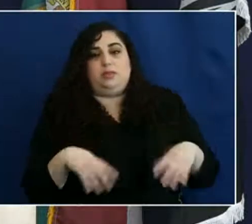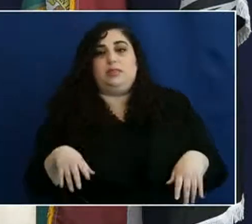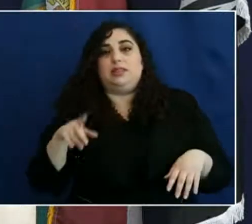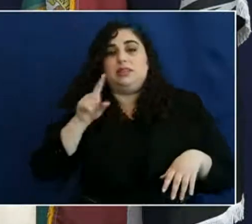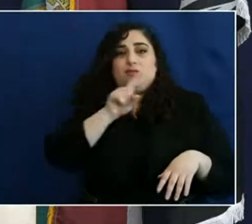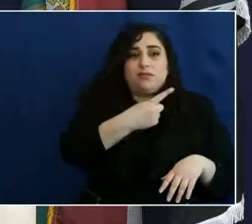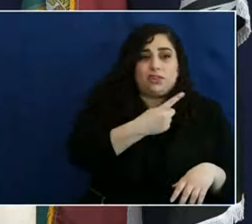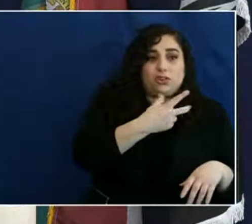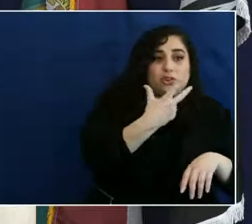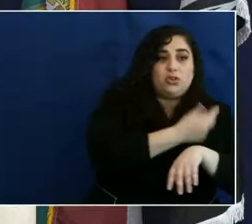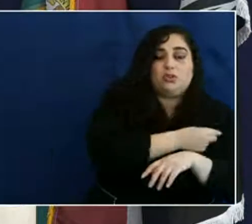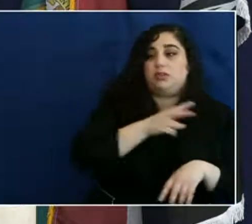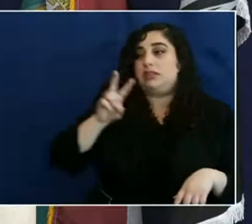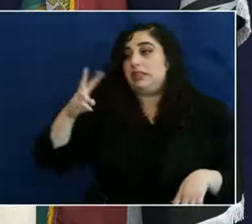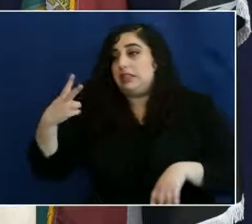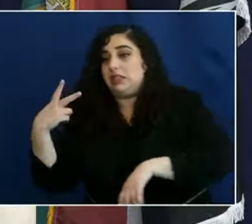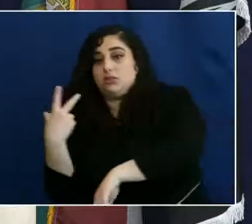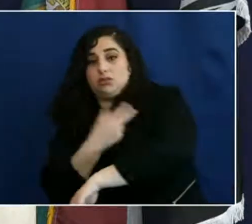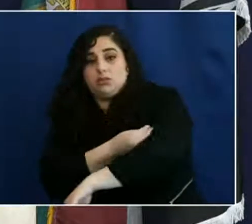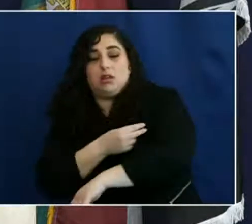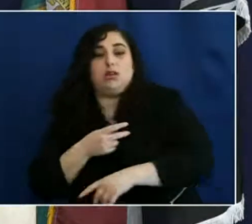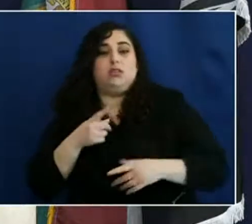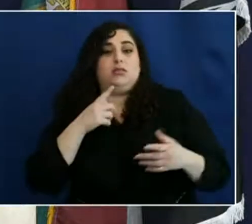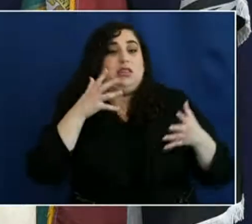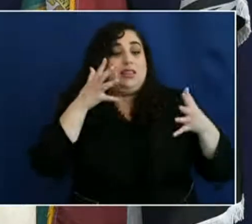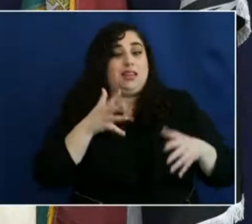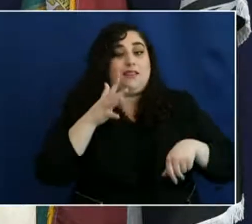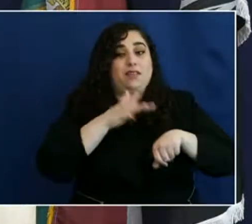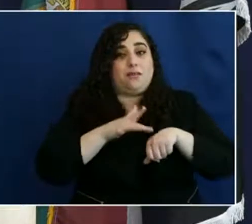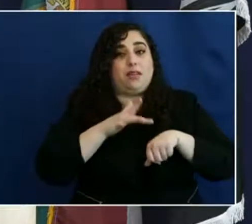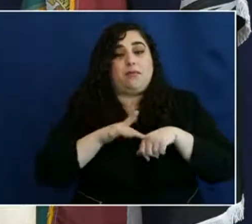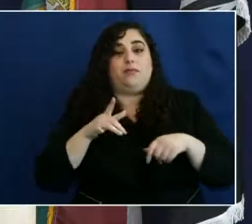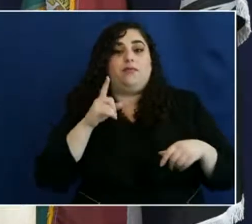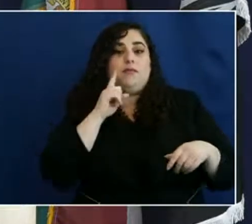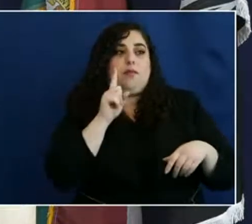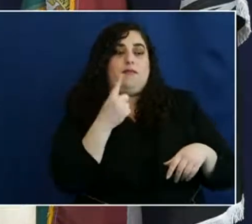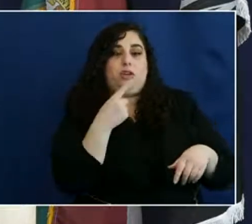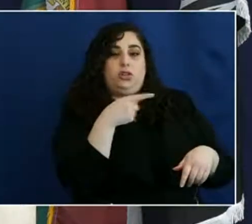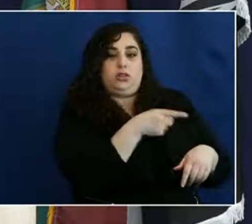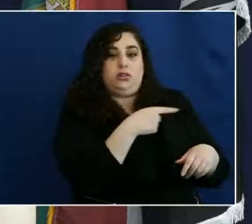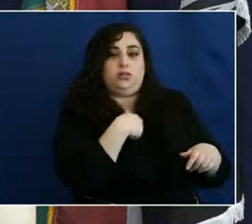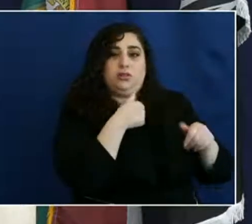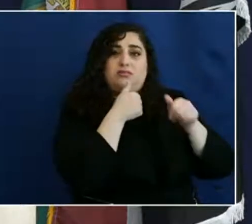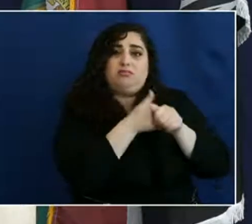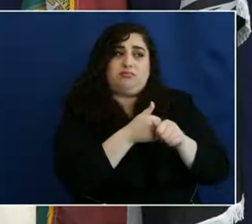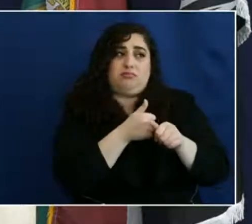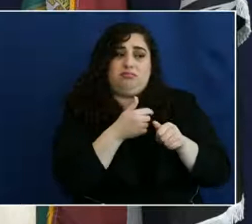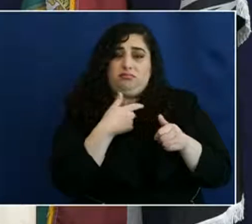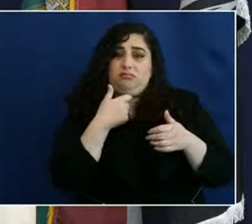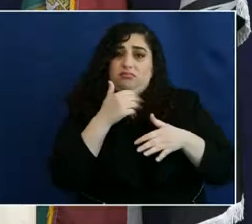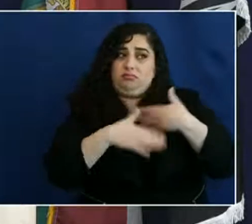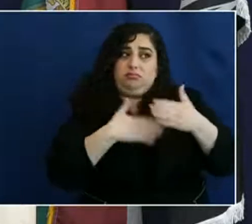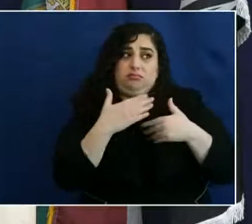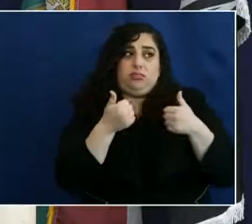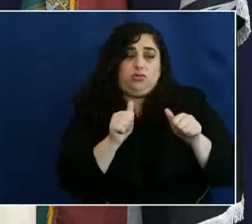then what is left is made available for first dose. So I bet we can track that down and get it to you. Thank you. Uh-huh.